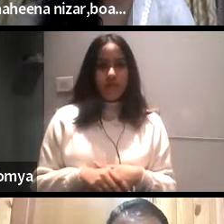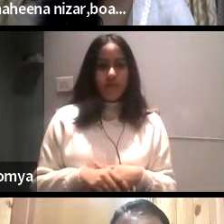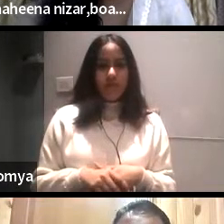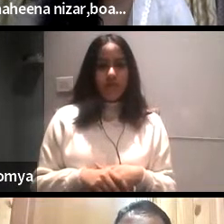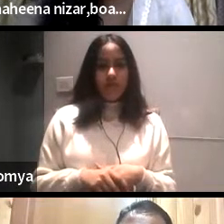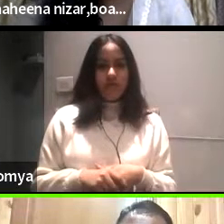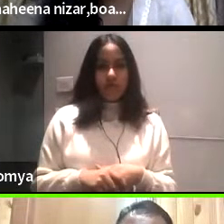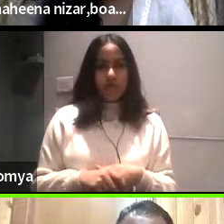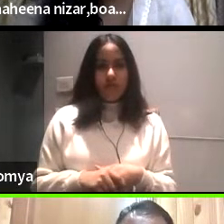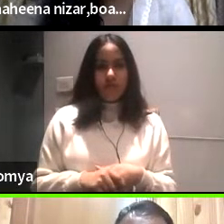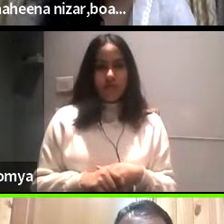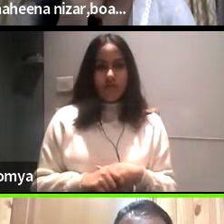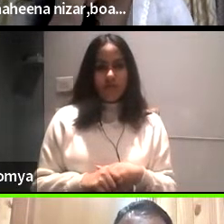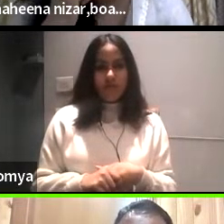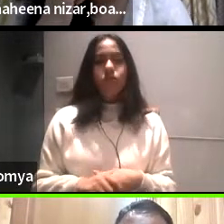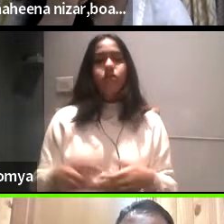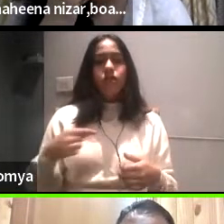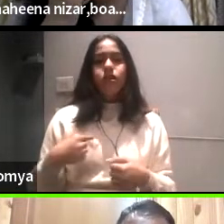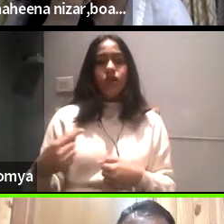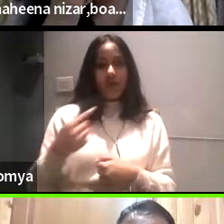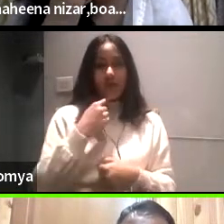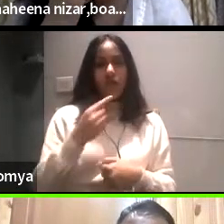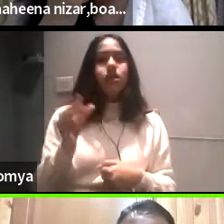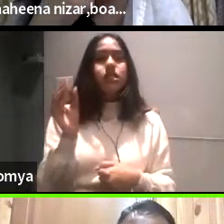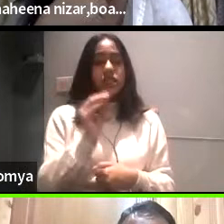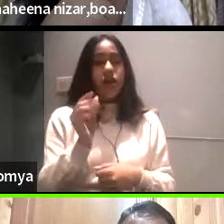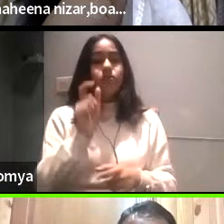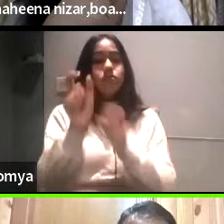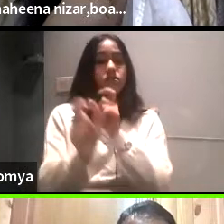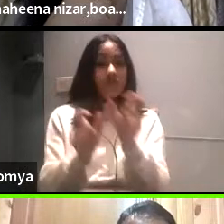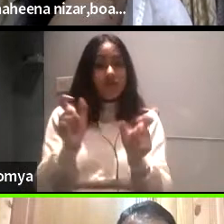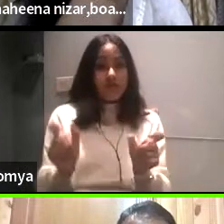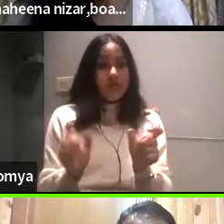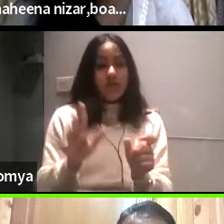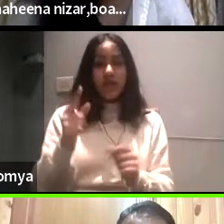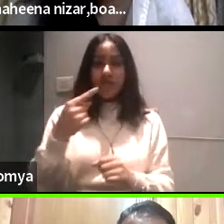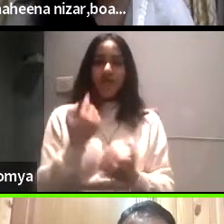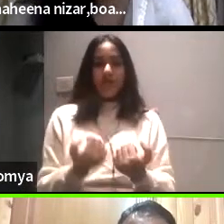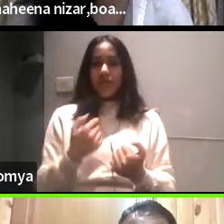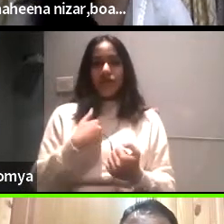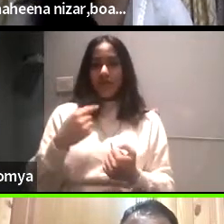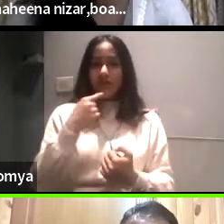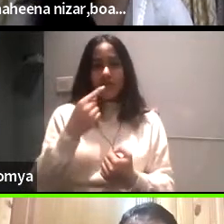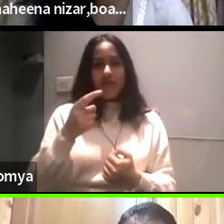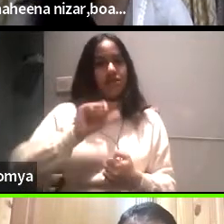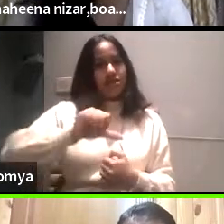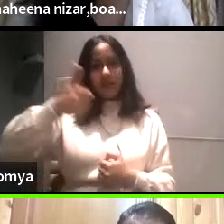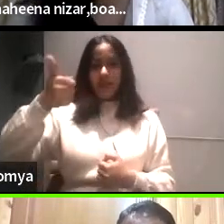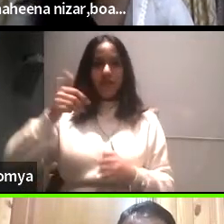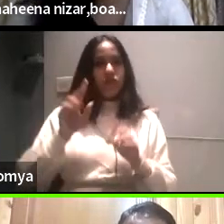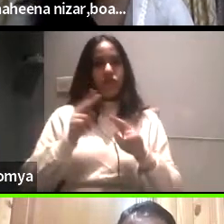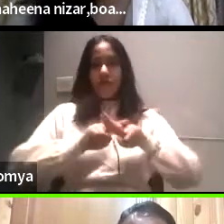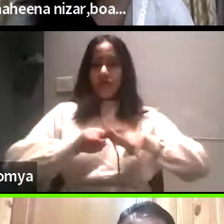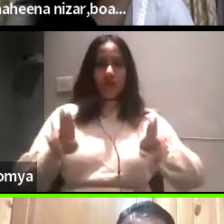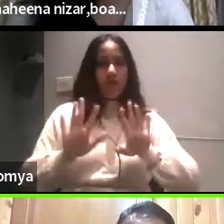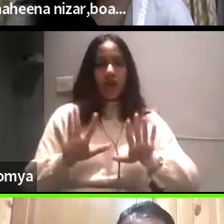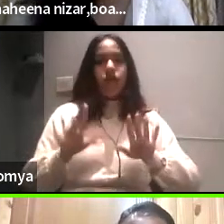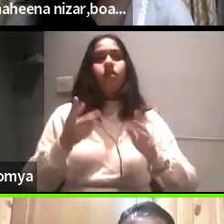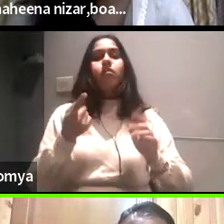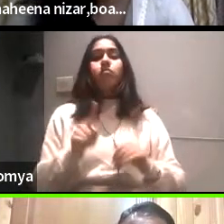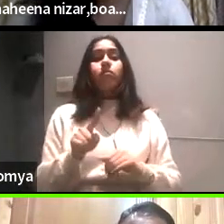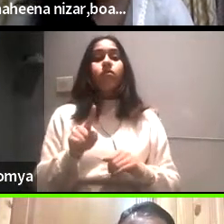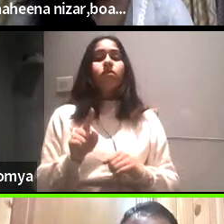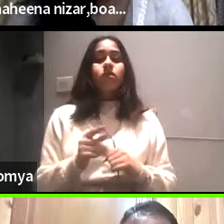the question? I'm saying that some of the people who you just said that they have become successful against all